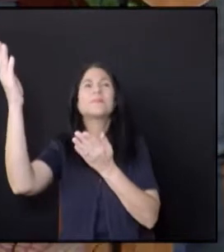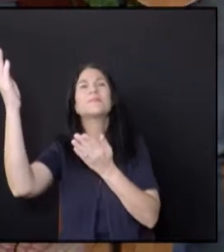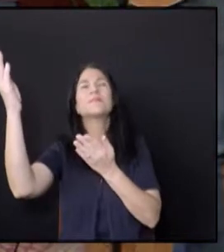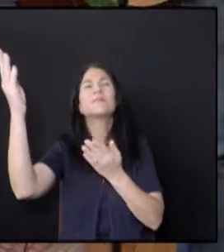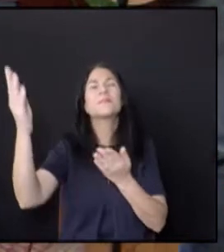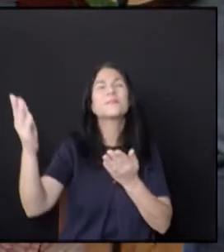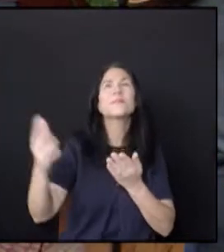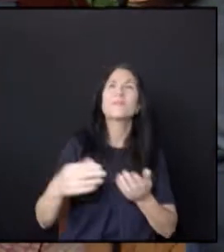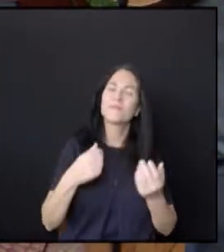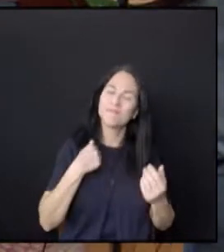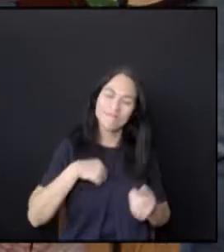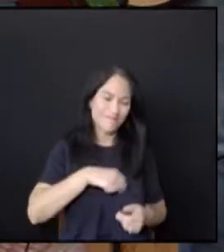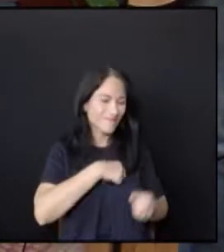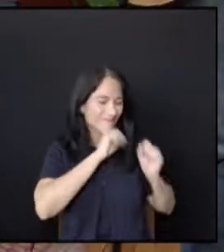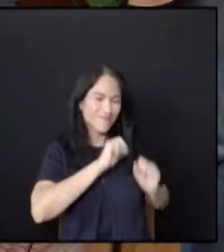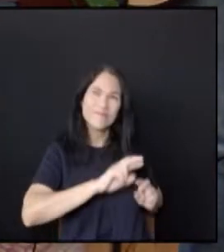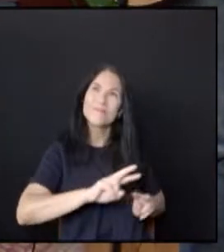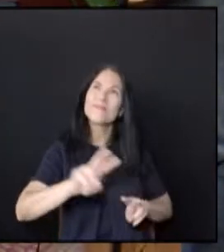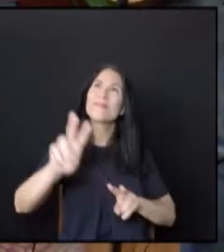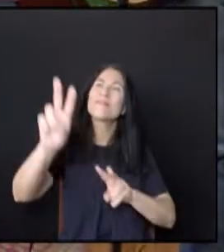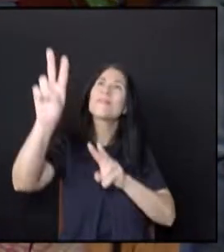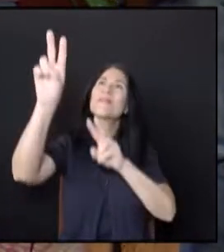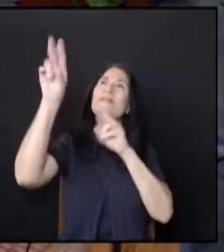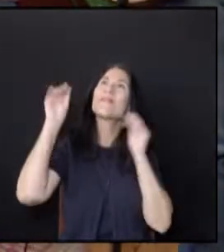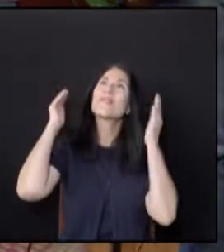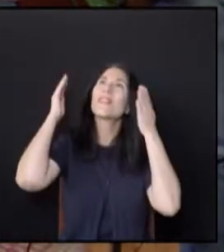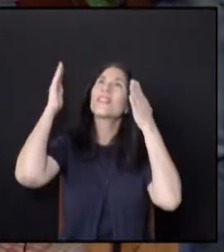We turn to you.